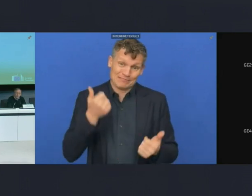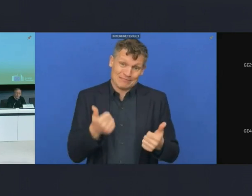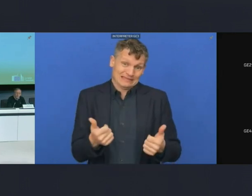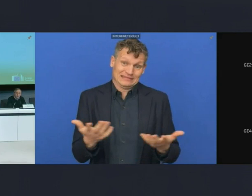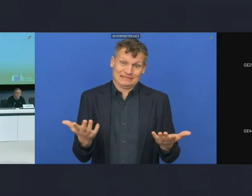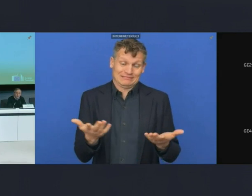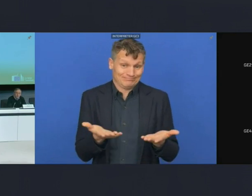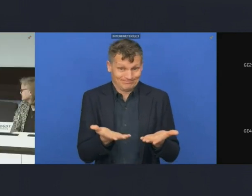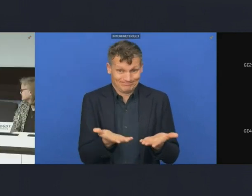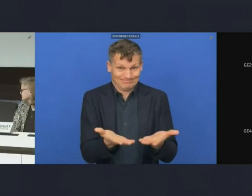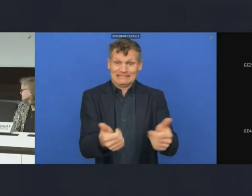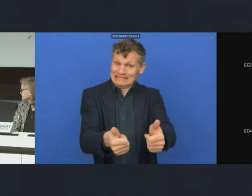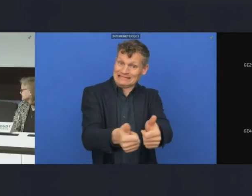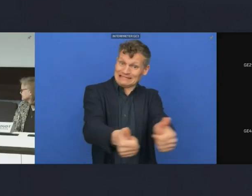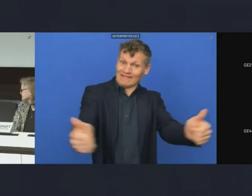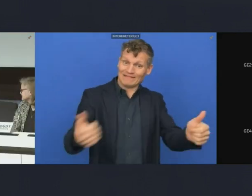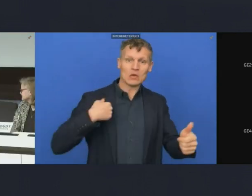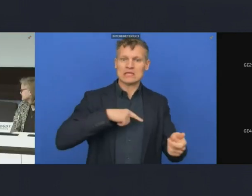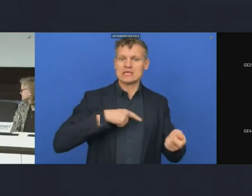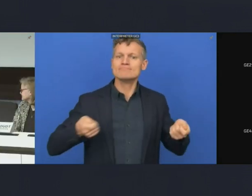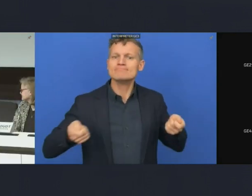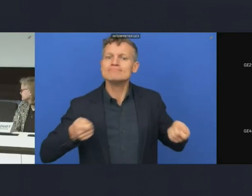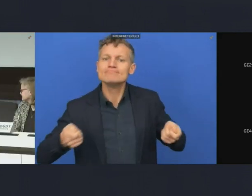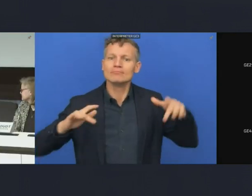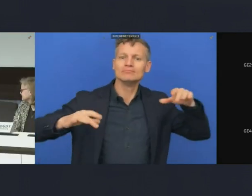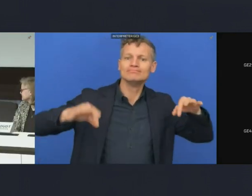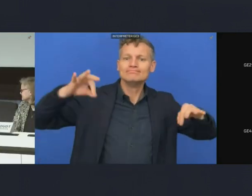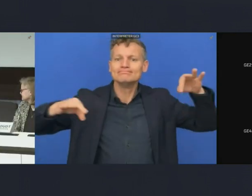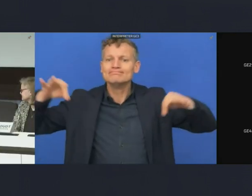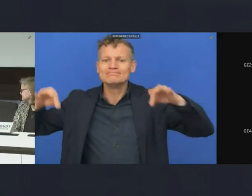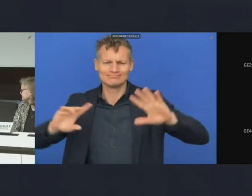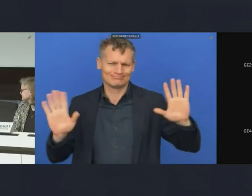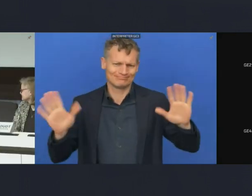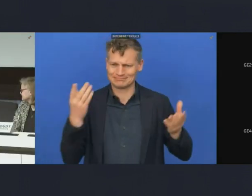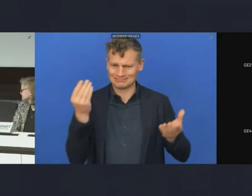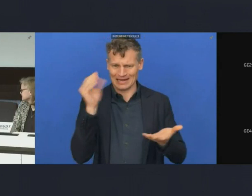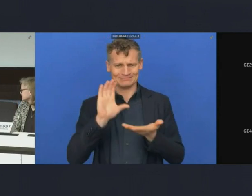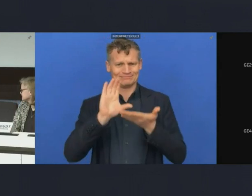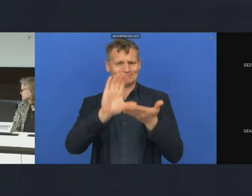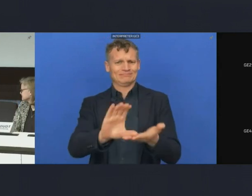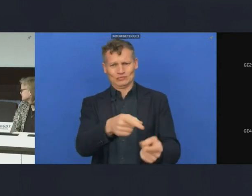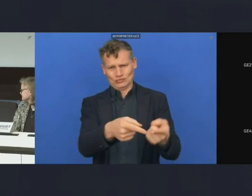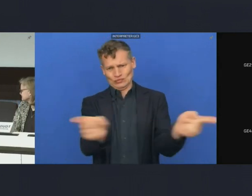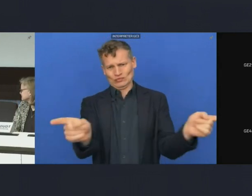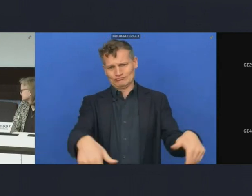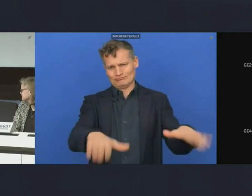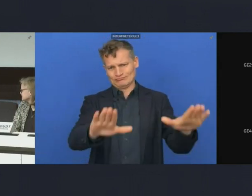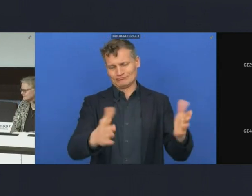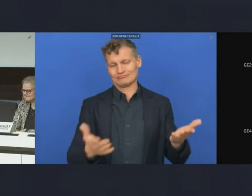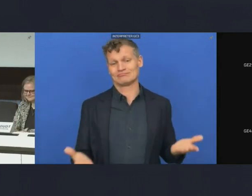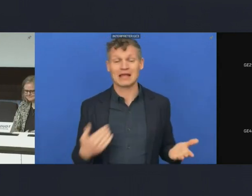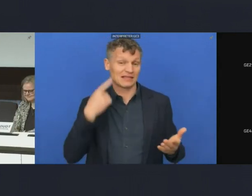by professionals, and I think this is all the same way that we also work in Erasmus+.